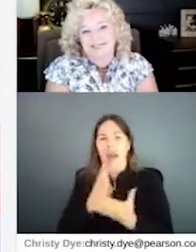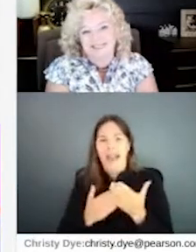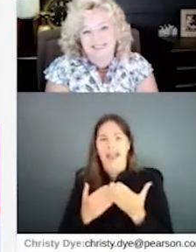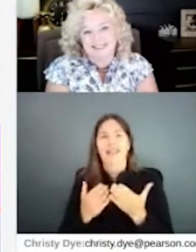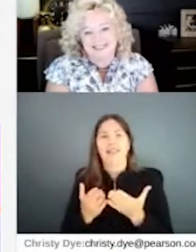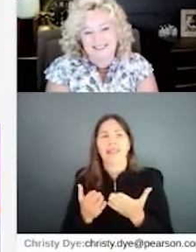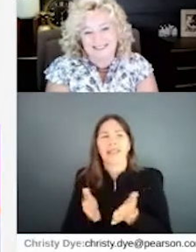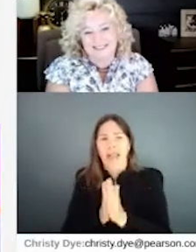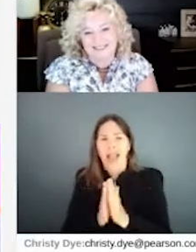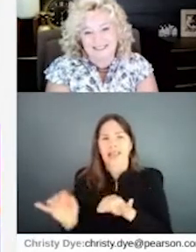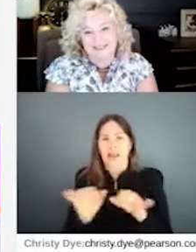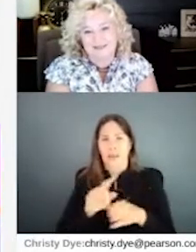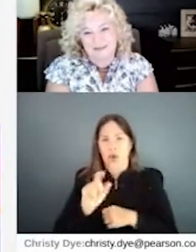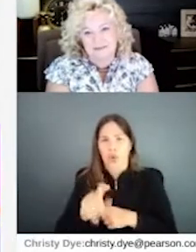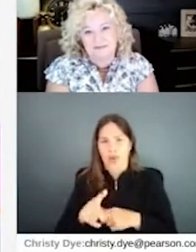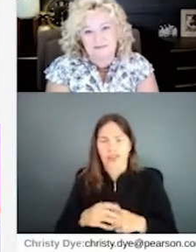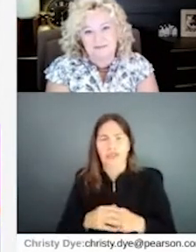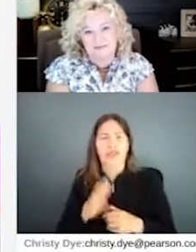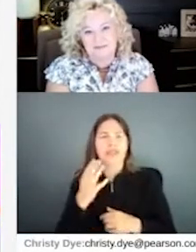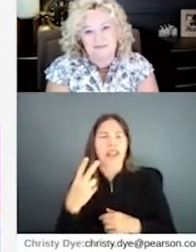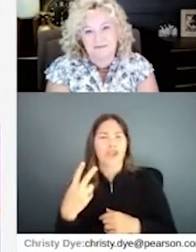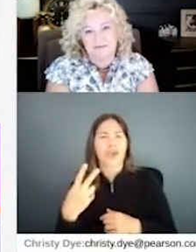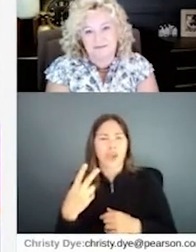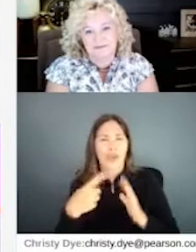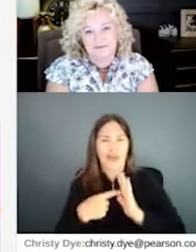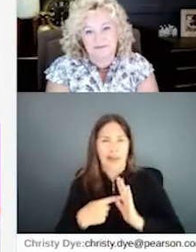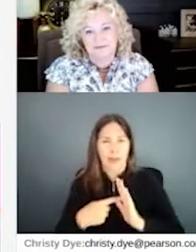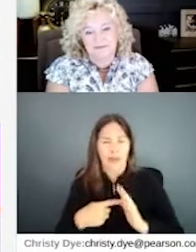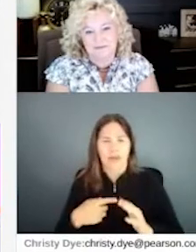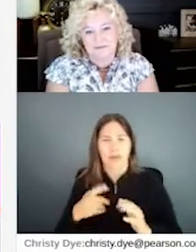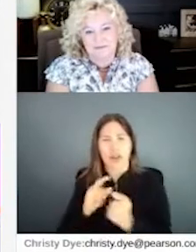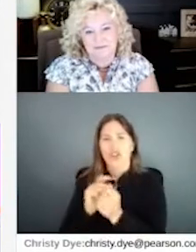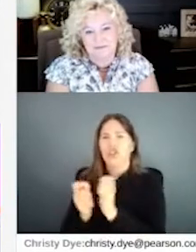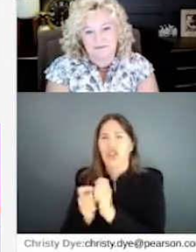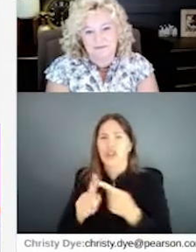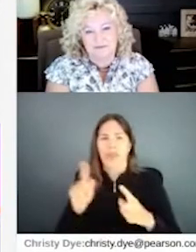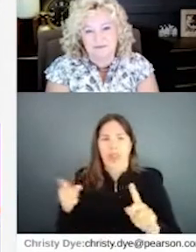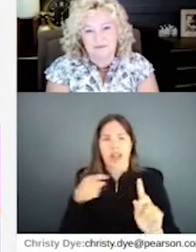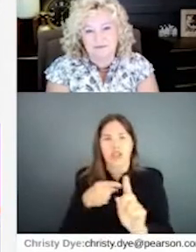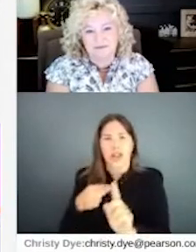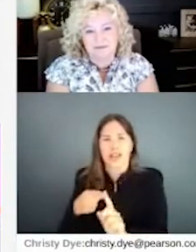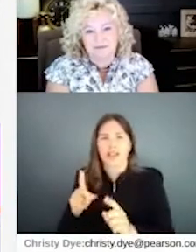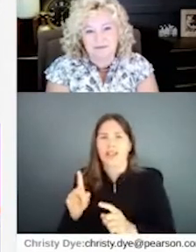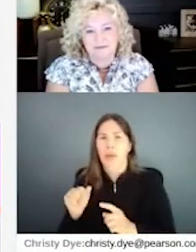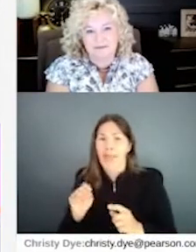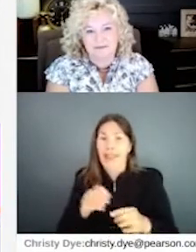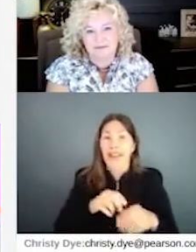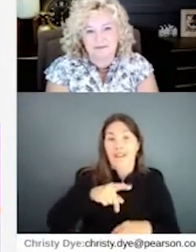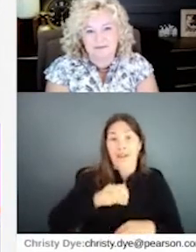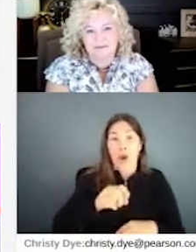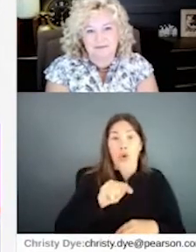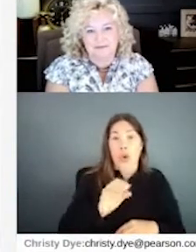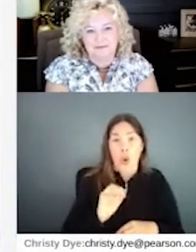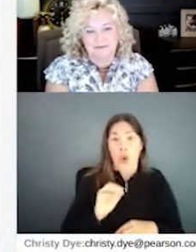similar projects. Let me give you 2 concrete examples of changes to the objective domains, one in Photoshop and another